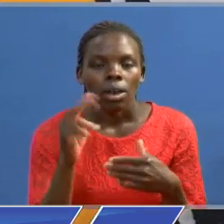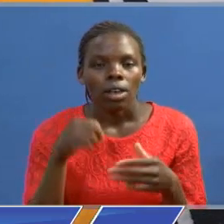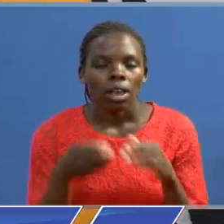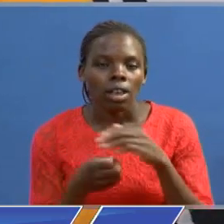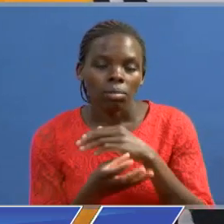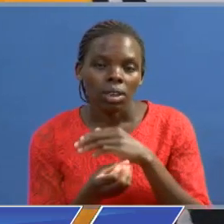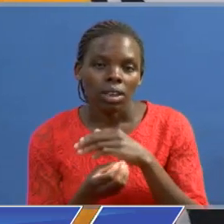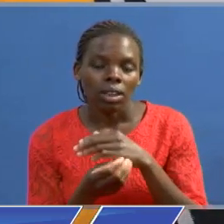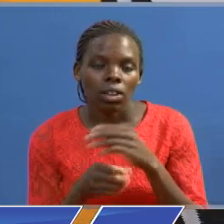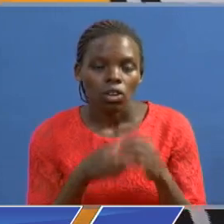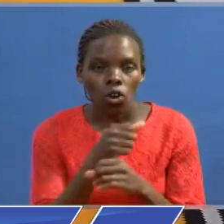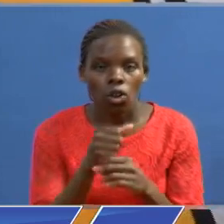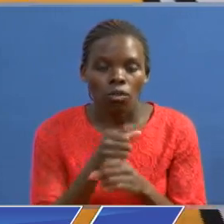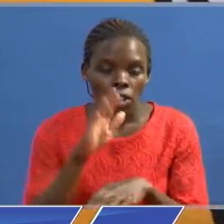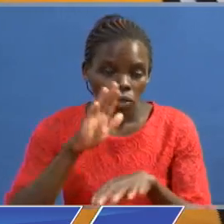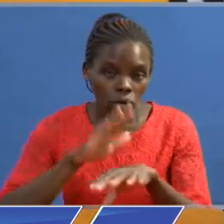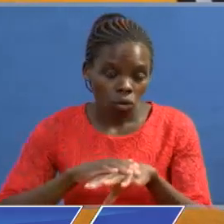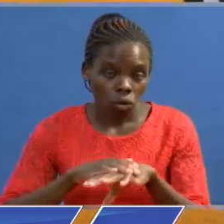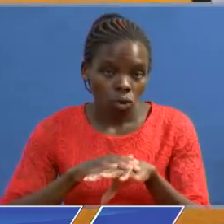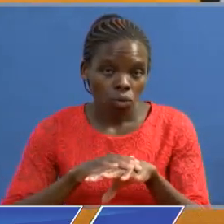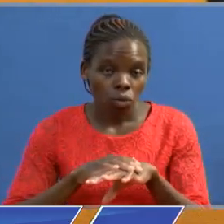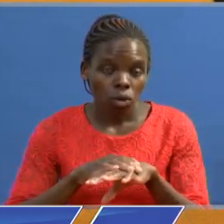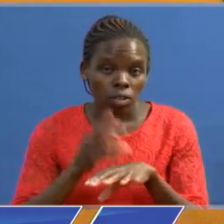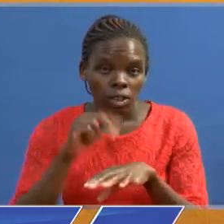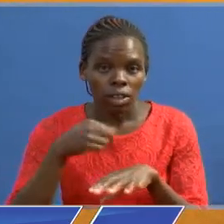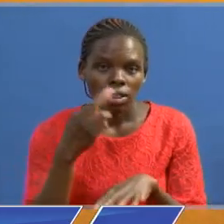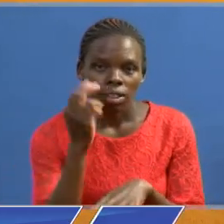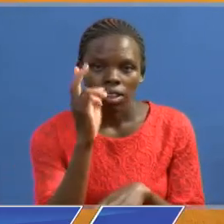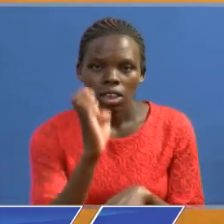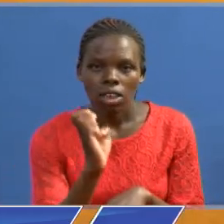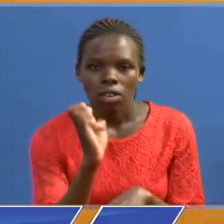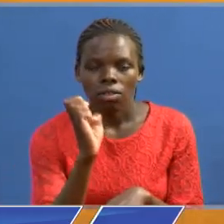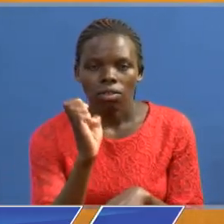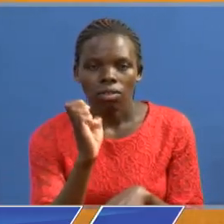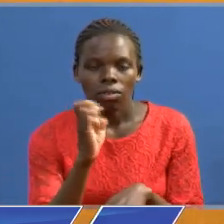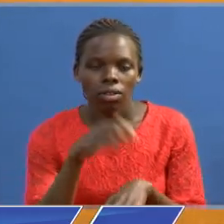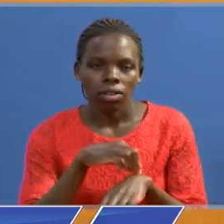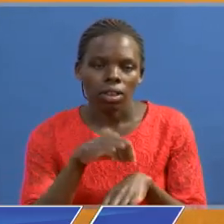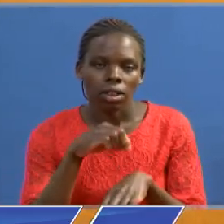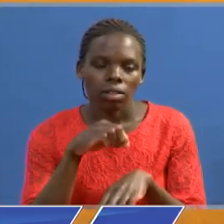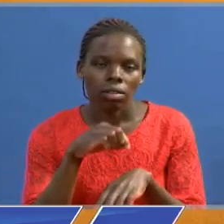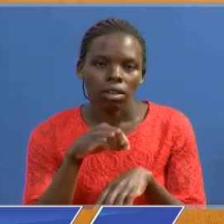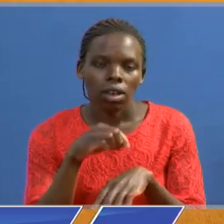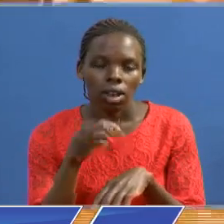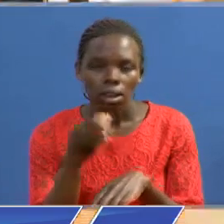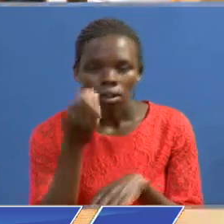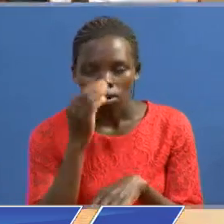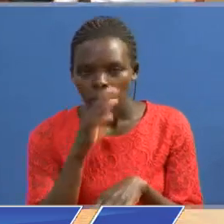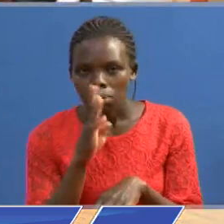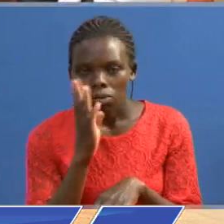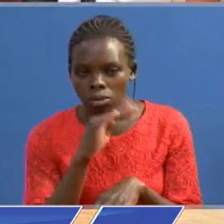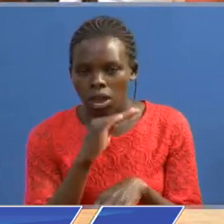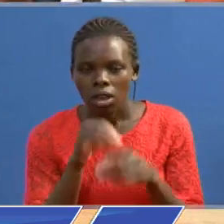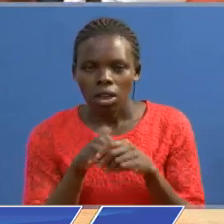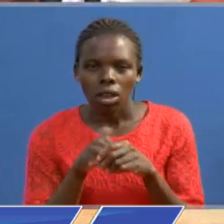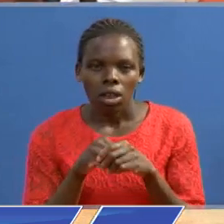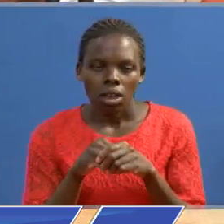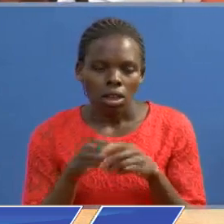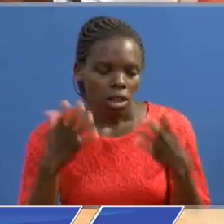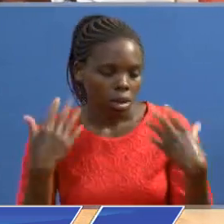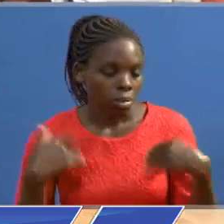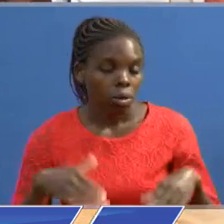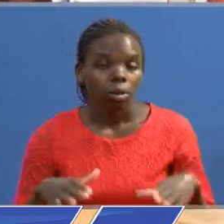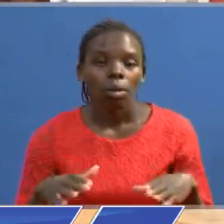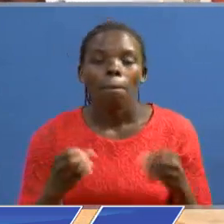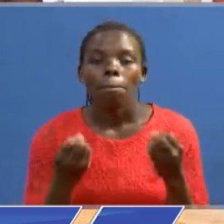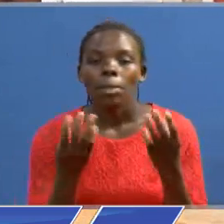that coffee soap is good for sensitive skin and works well to remove or conceal unpleasant smell in the body. The African Day brought together